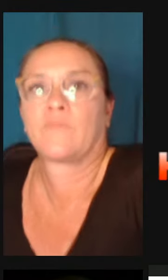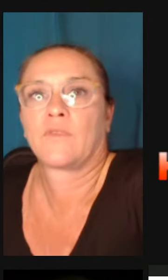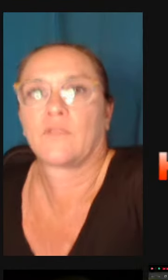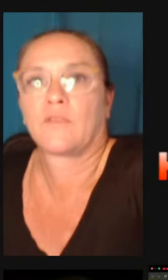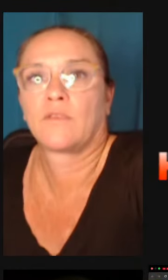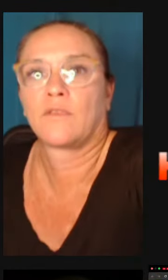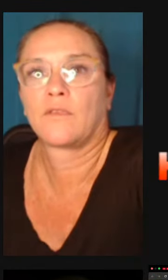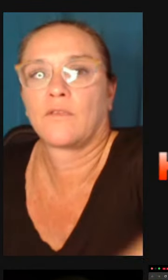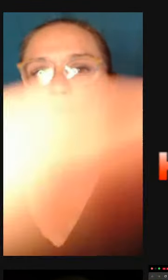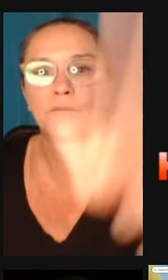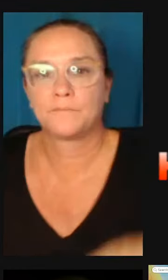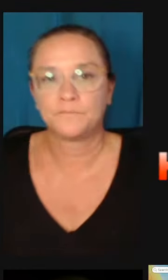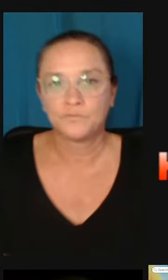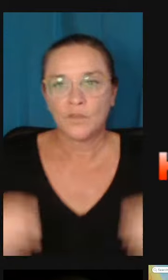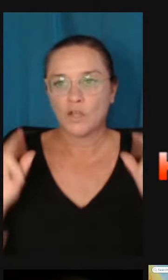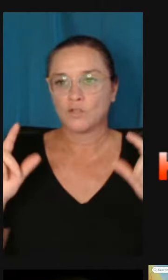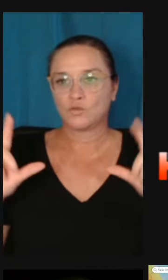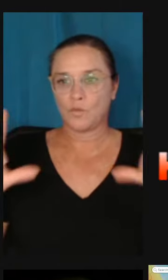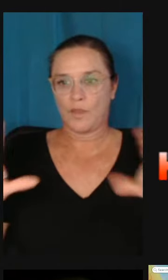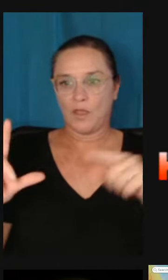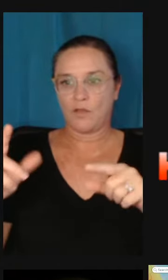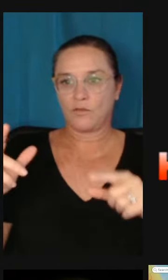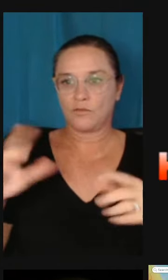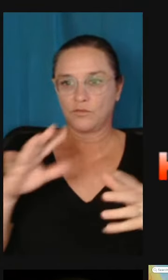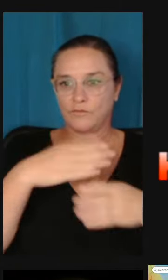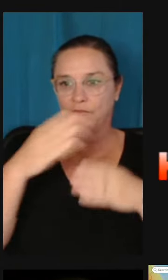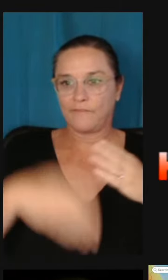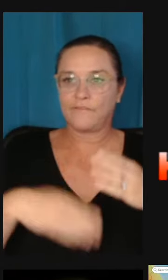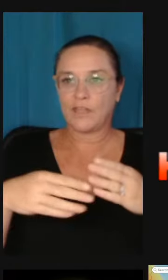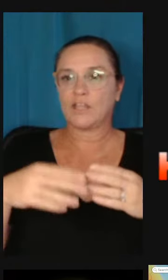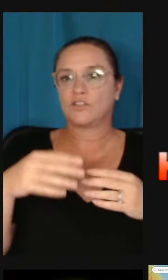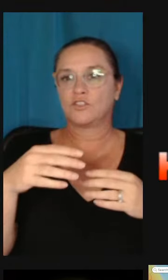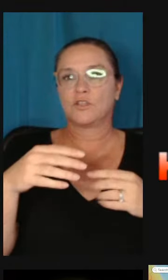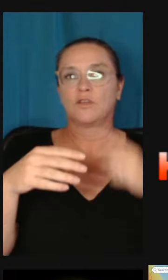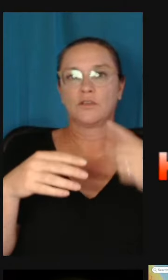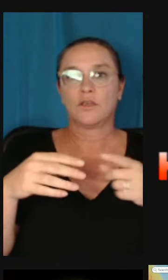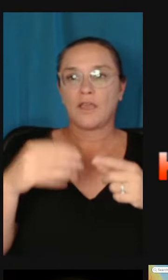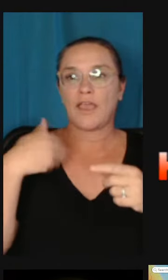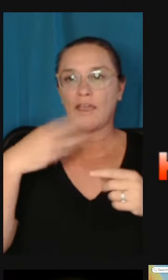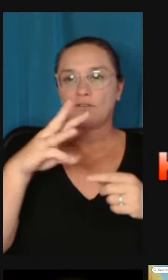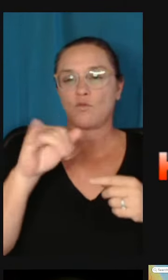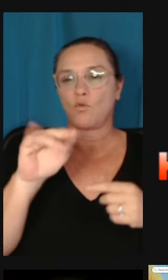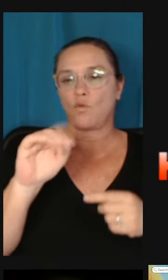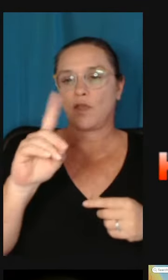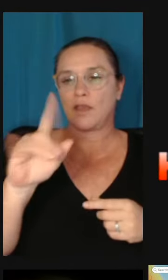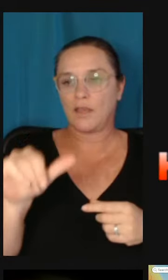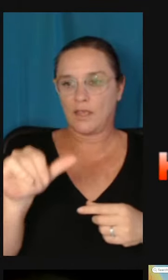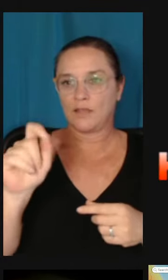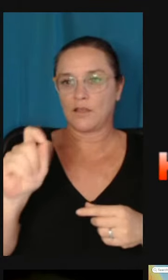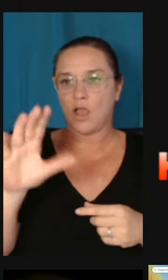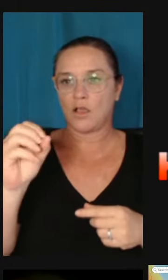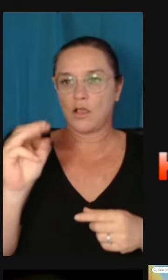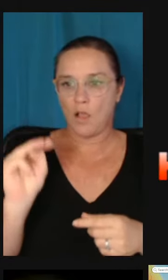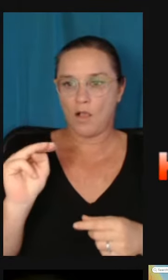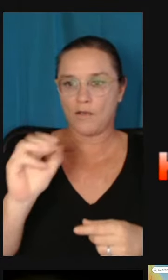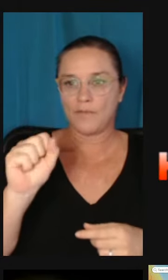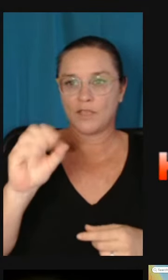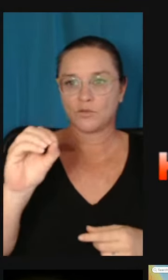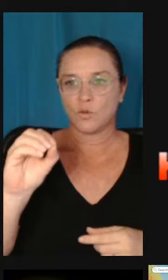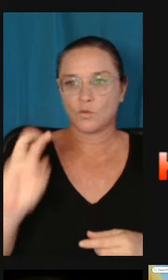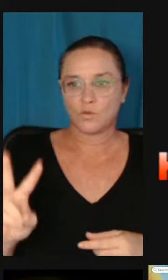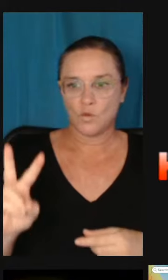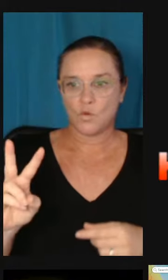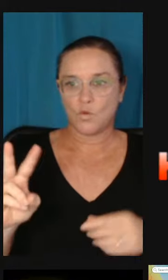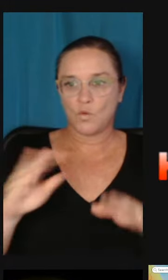and wrap up our gas hazard, here's the windy.com SO2 layer. And you can see there